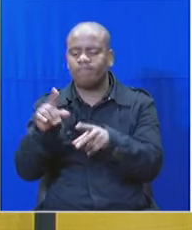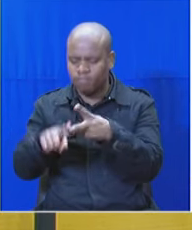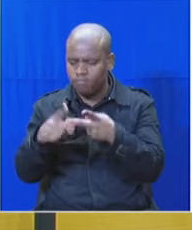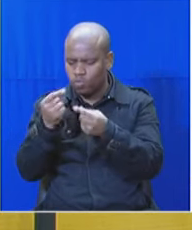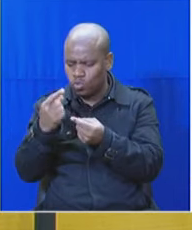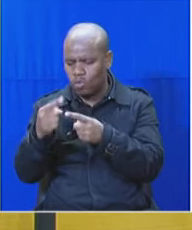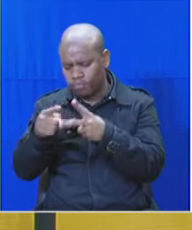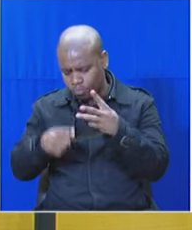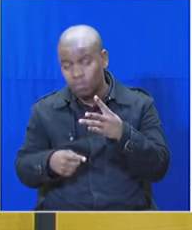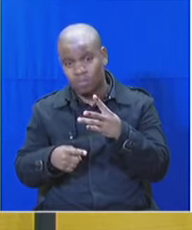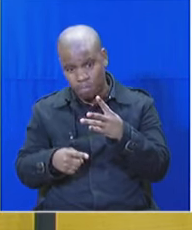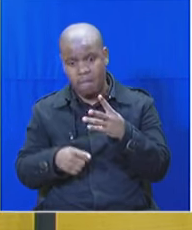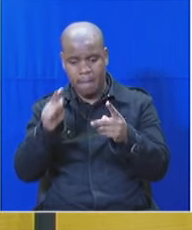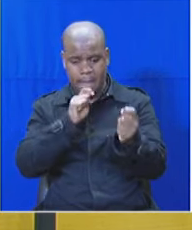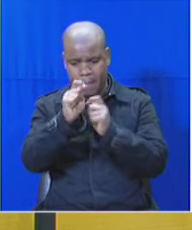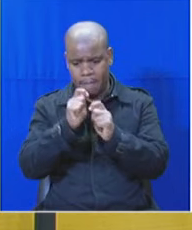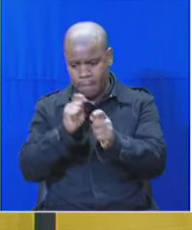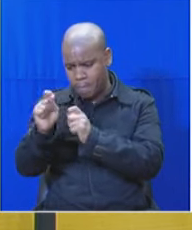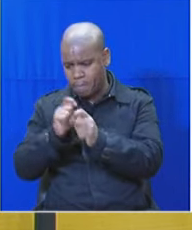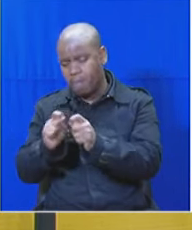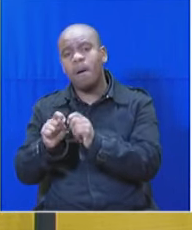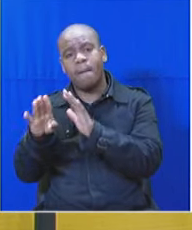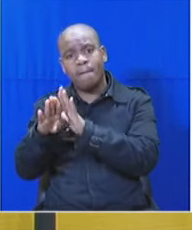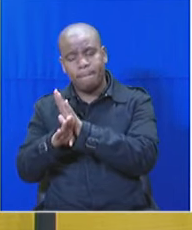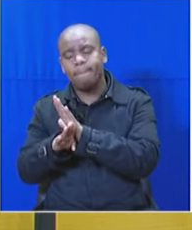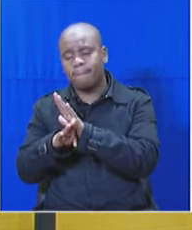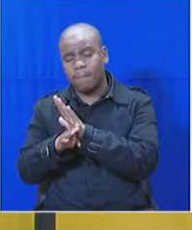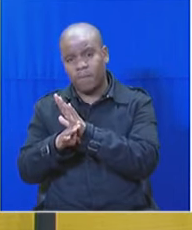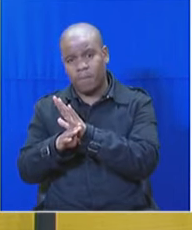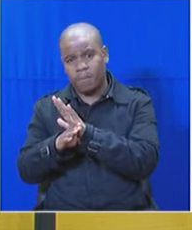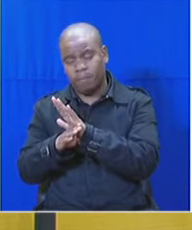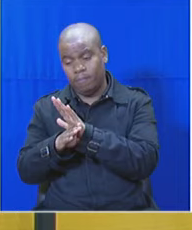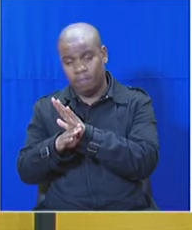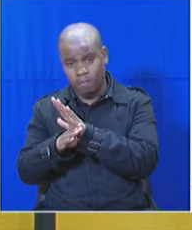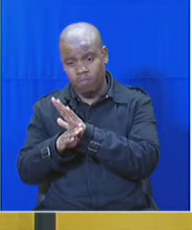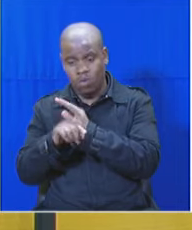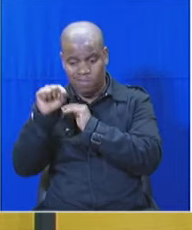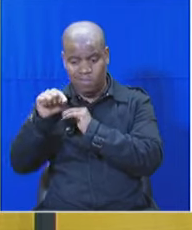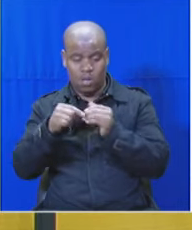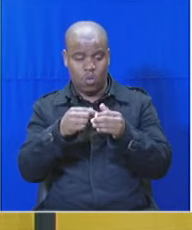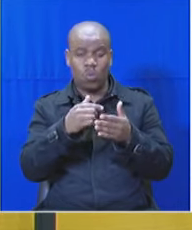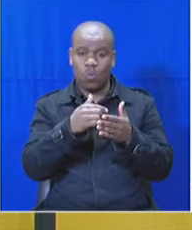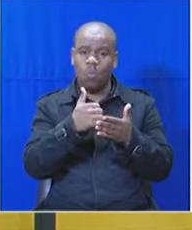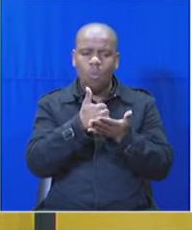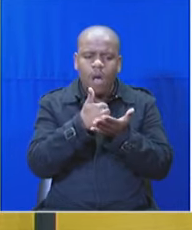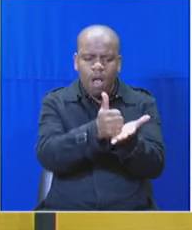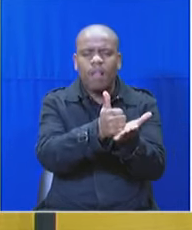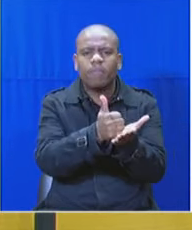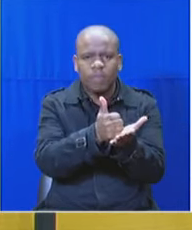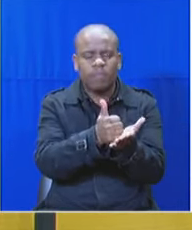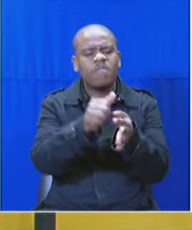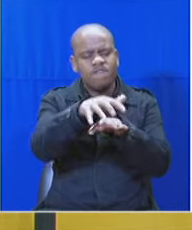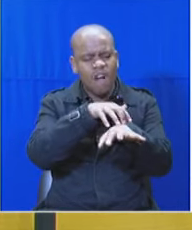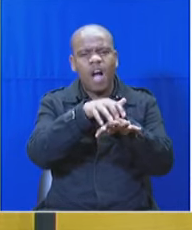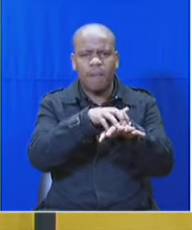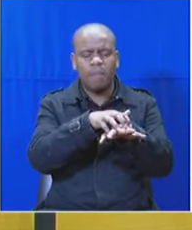the Recapitalization and Development Program. The program was designed to help struggling land reform farms that